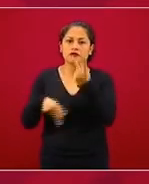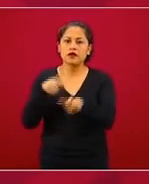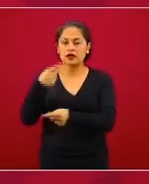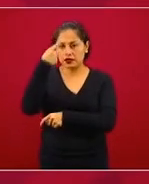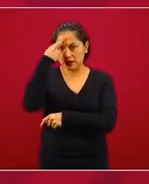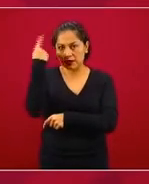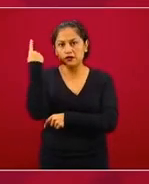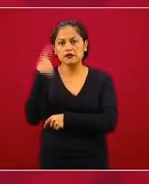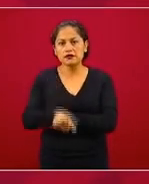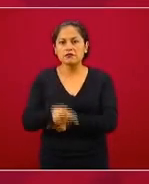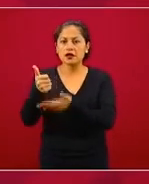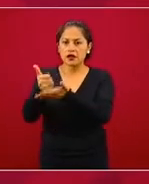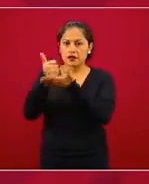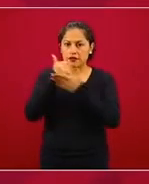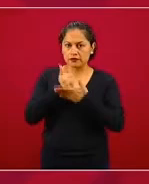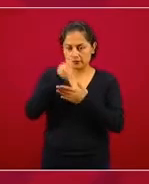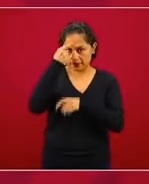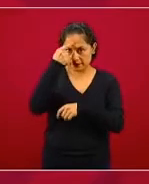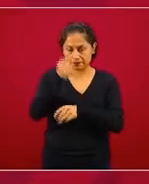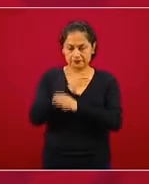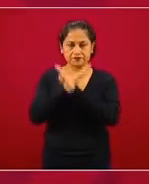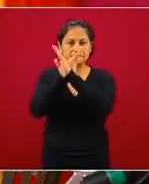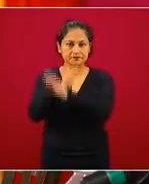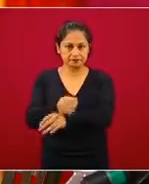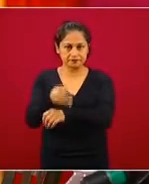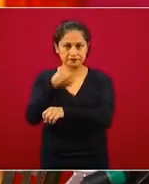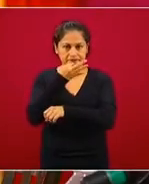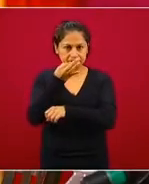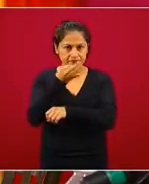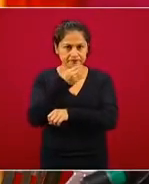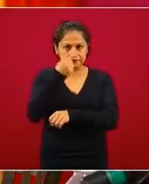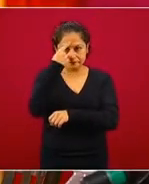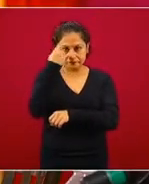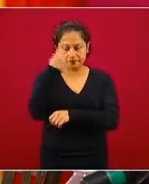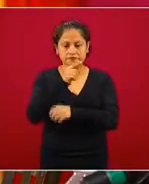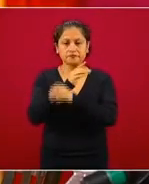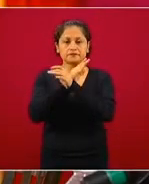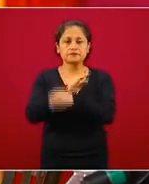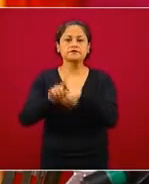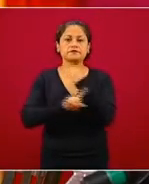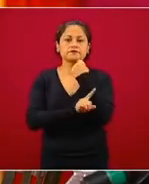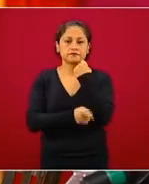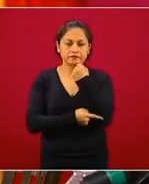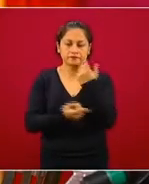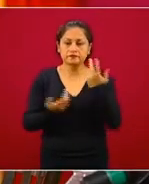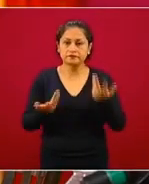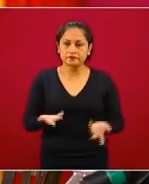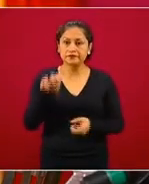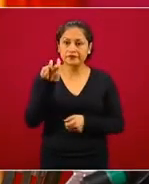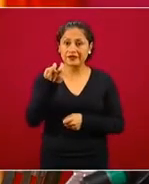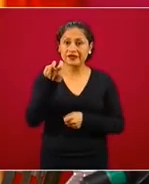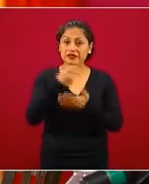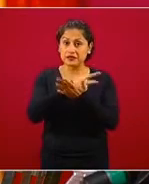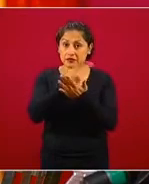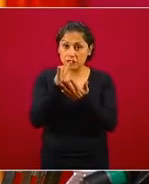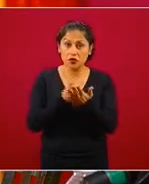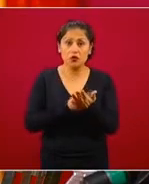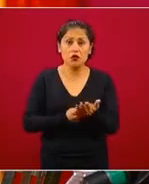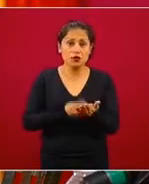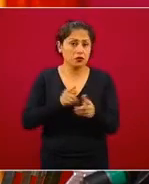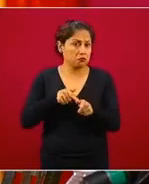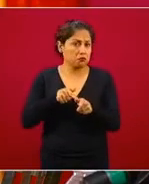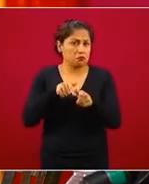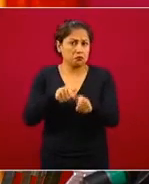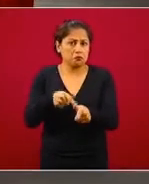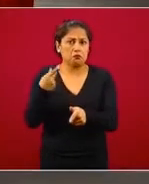o Center de for salud Reproductive pública Health en and programas also que for son gender importantes. equity, Y esto efectivamente she's puede still working on that and inducir seeing what que is se